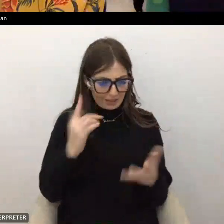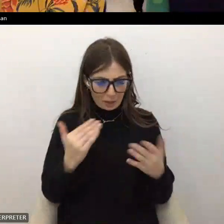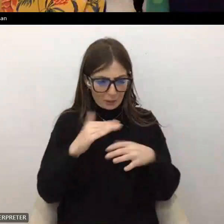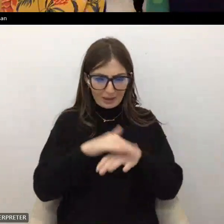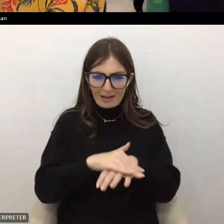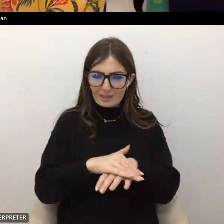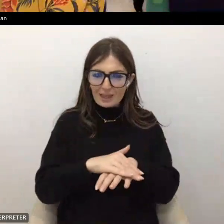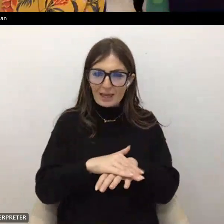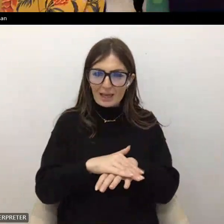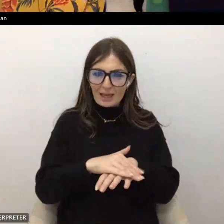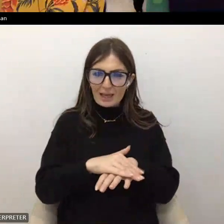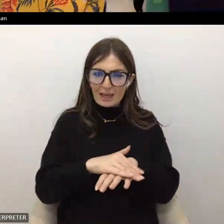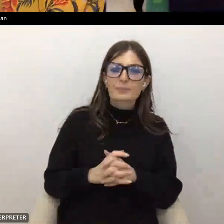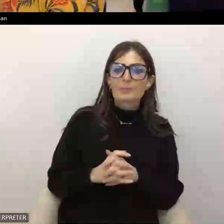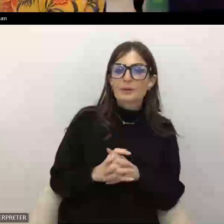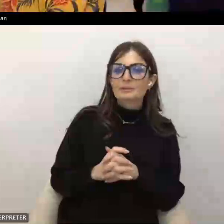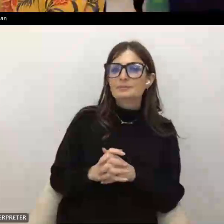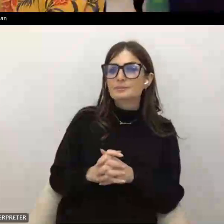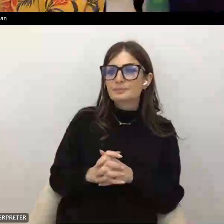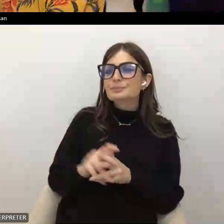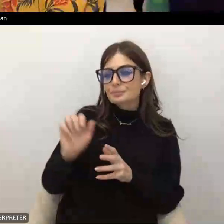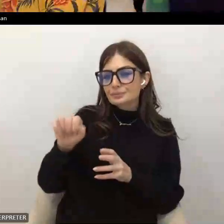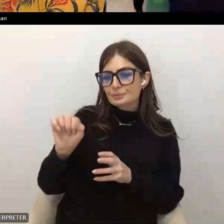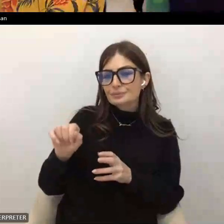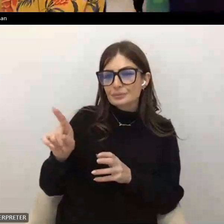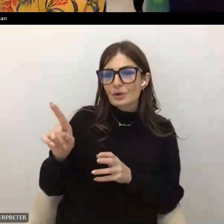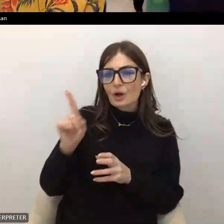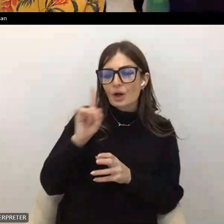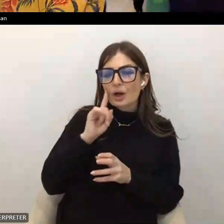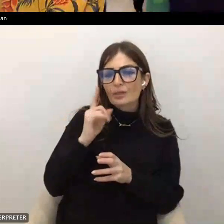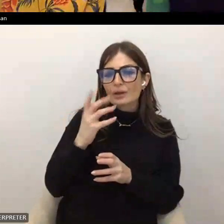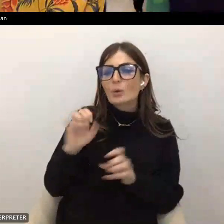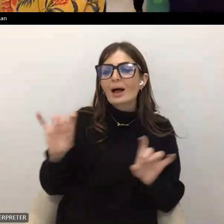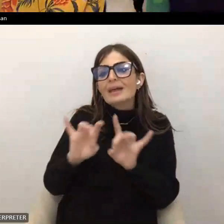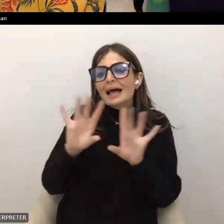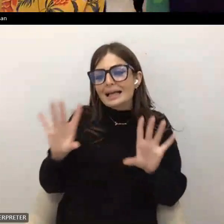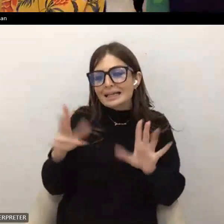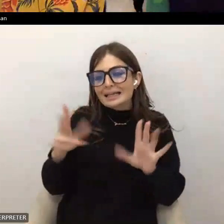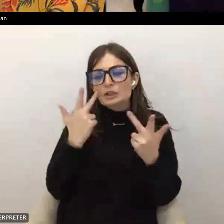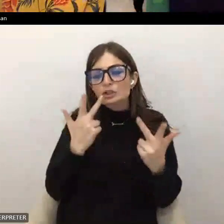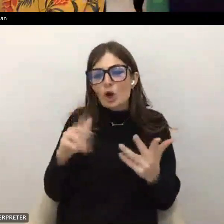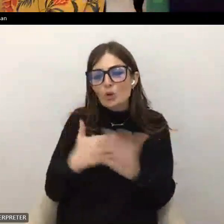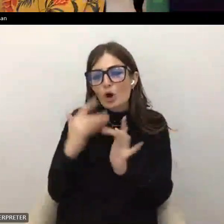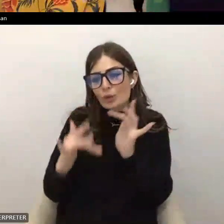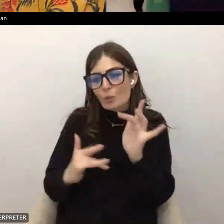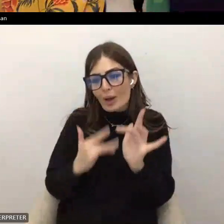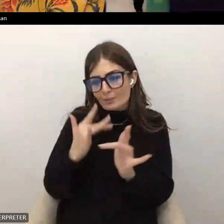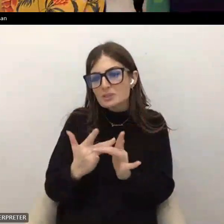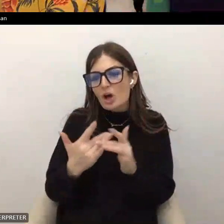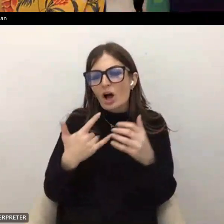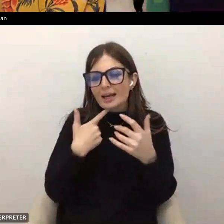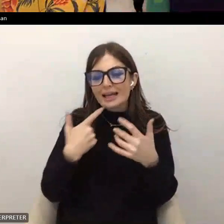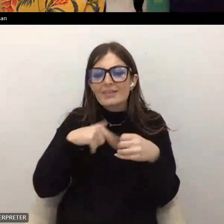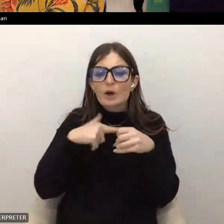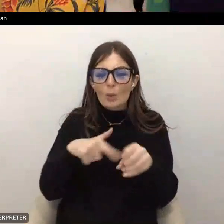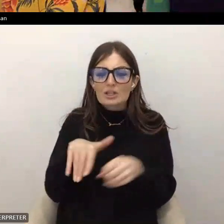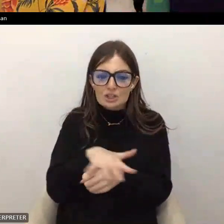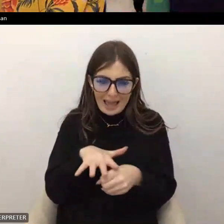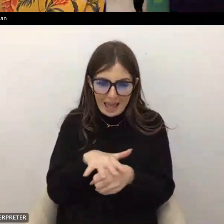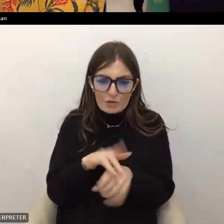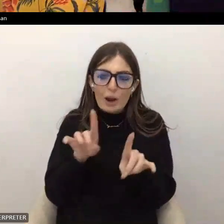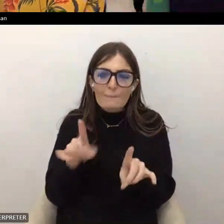maybe. Yeah, I think we will have that clearly identified on our website and frequently asked questions. But as I mentioned,